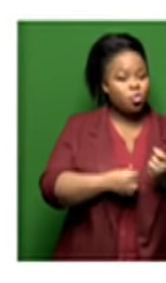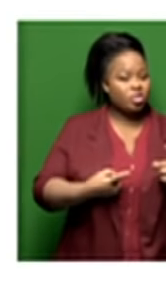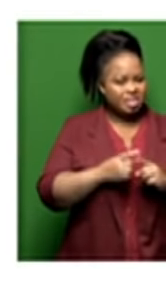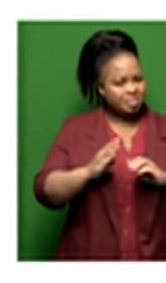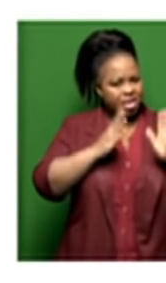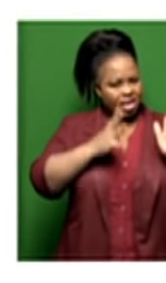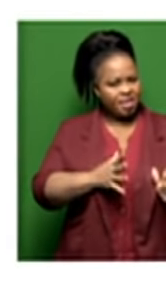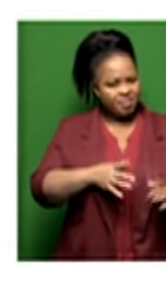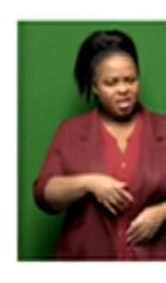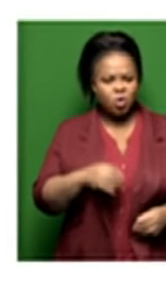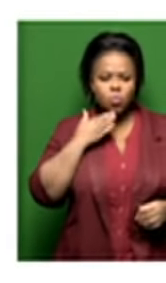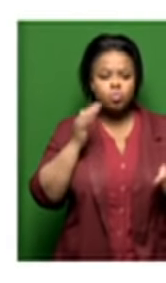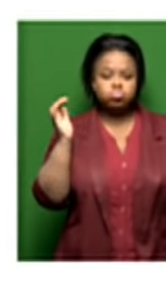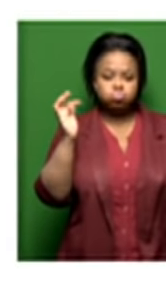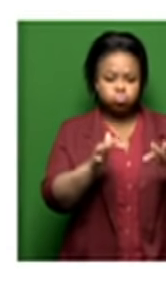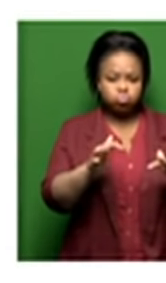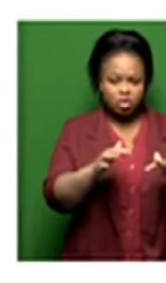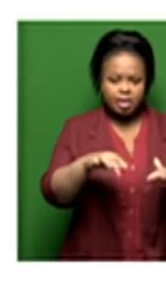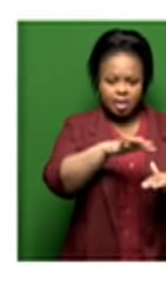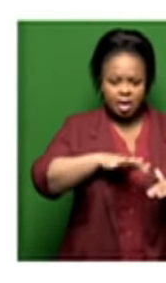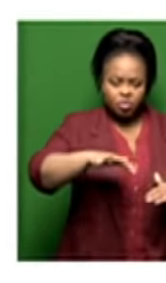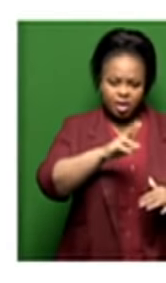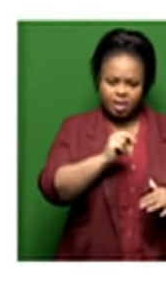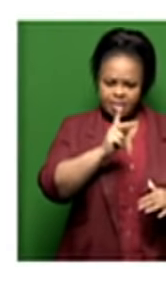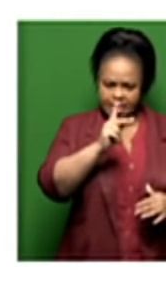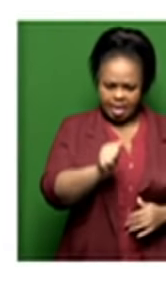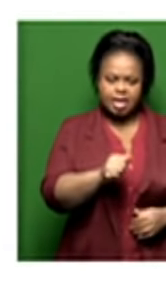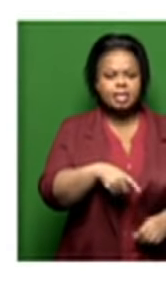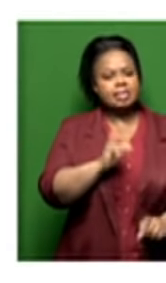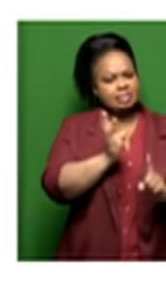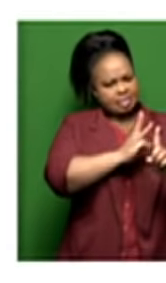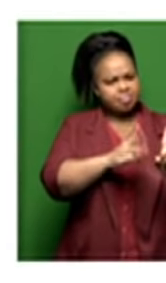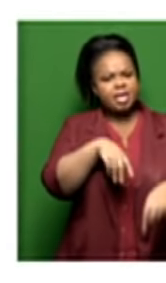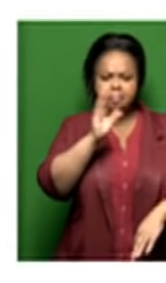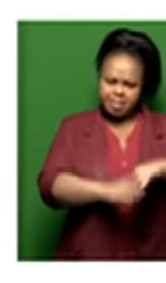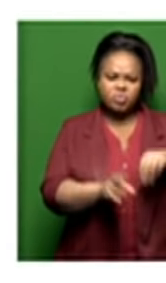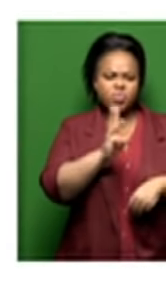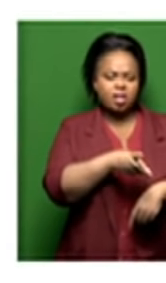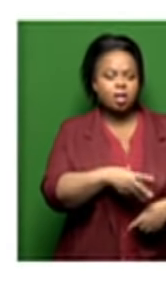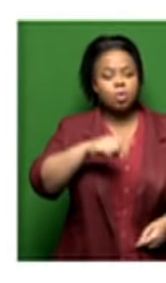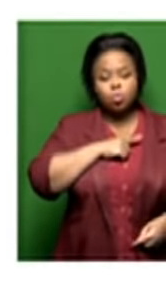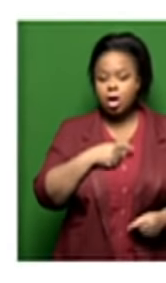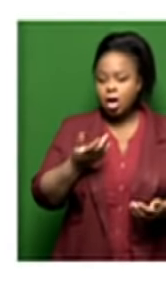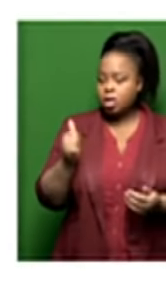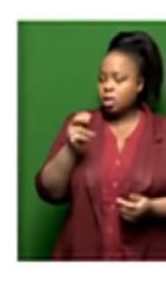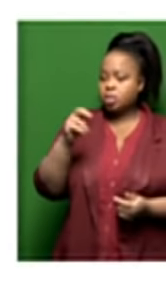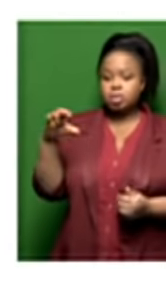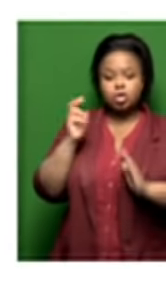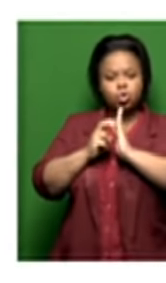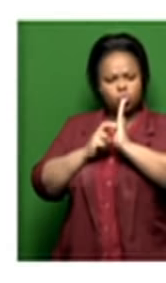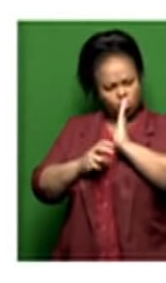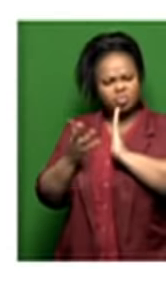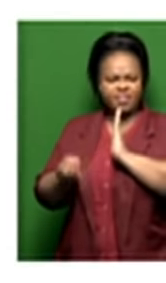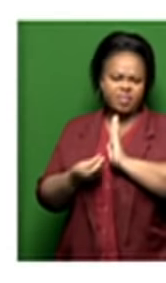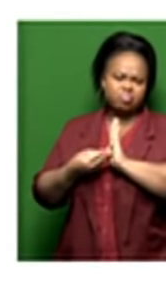of behavior or those that gathered in Nkandla, they will be disciplined, the organizers of that. The party is laying down the rules, Sakina, on this.